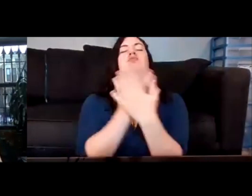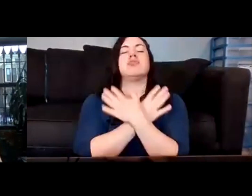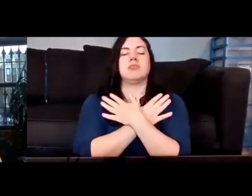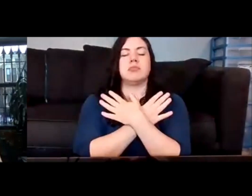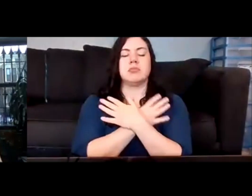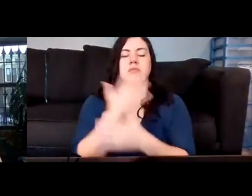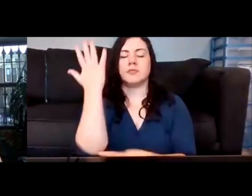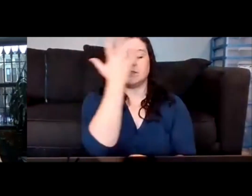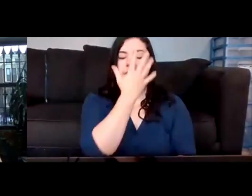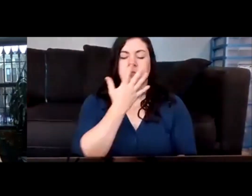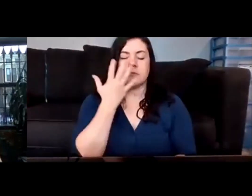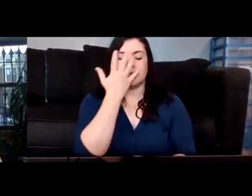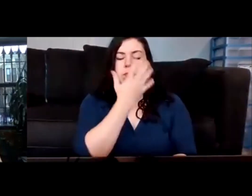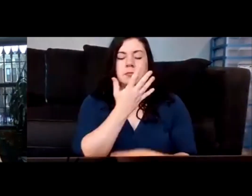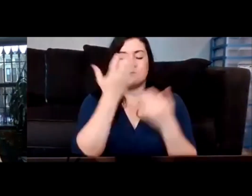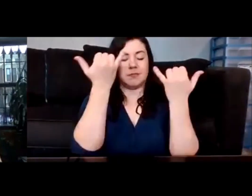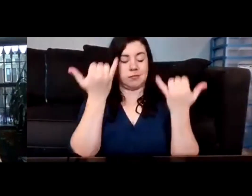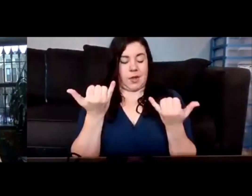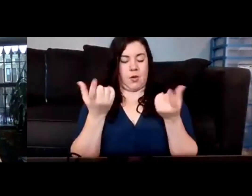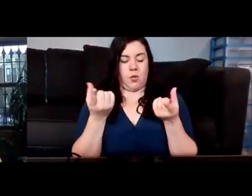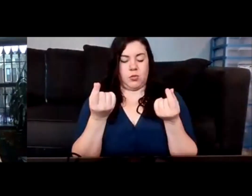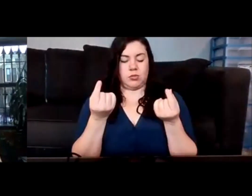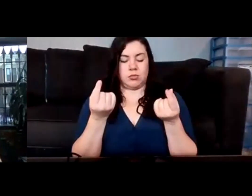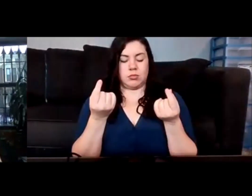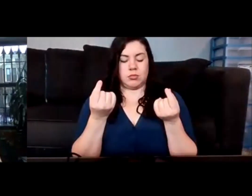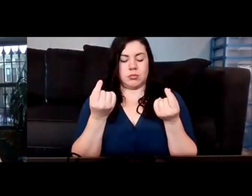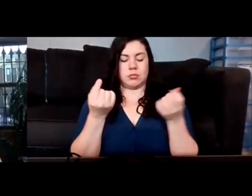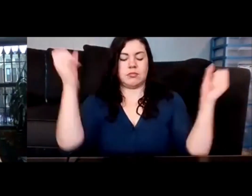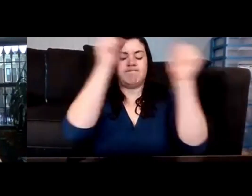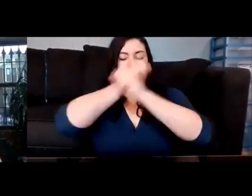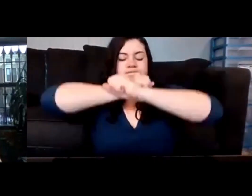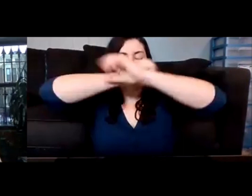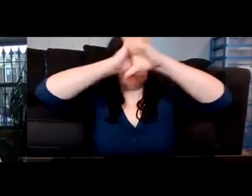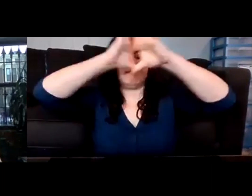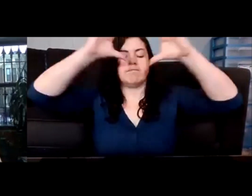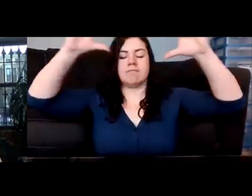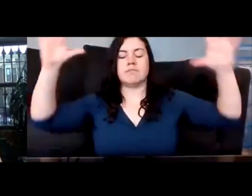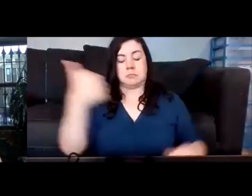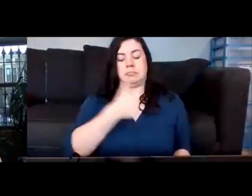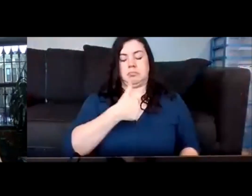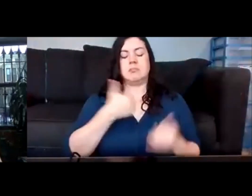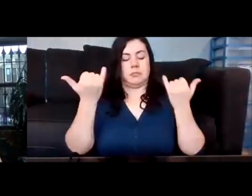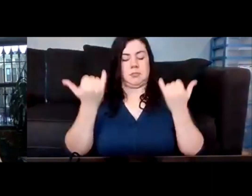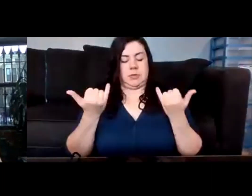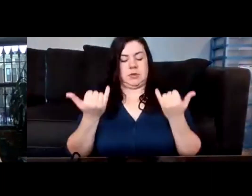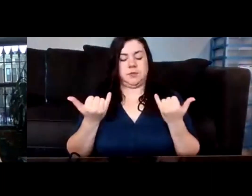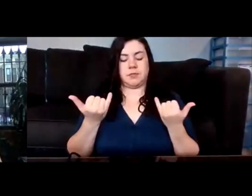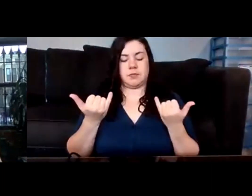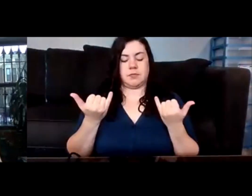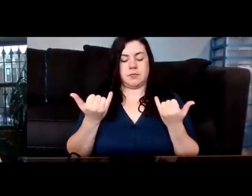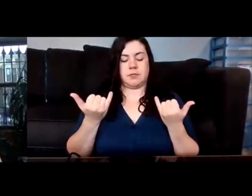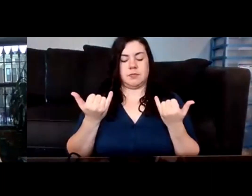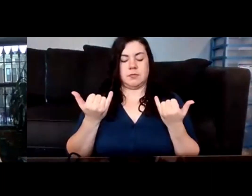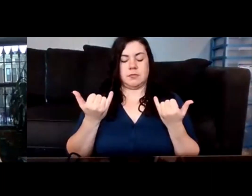I'm going to ask us to visualize ourselves just as we are, seated directly across